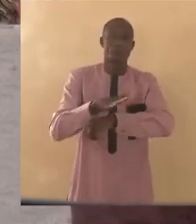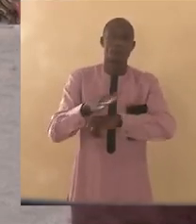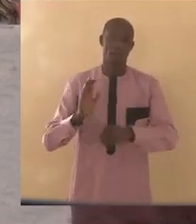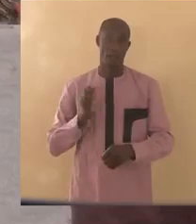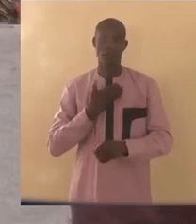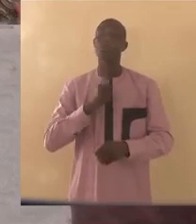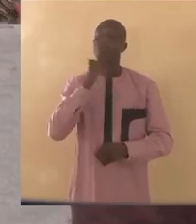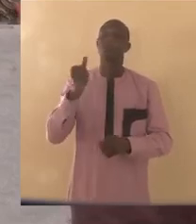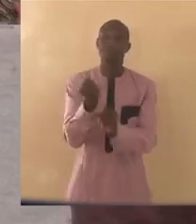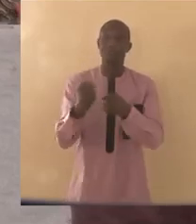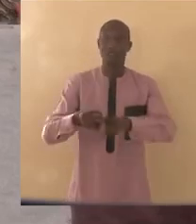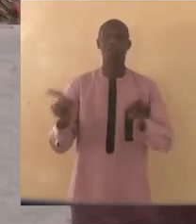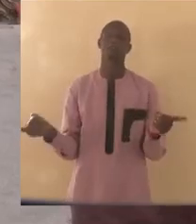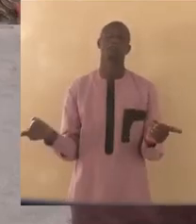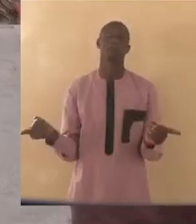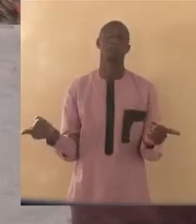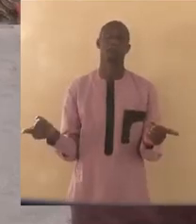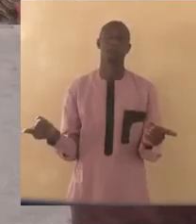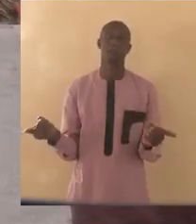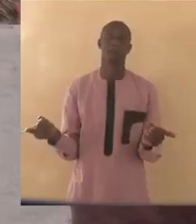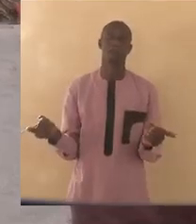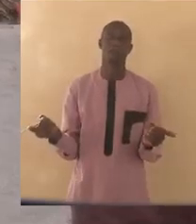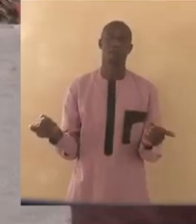not distinguished between what used to be called traditional